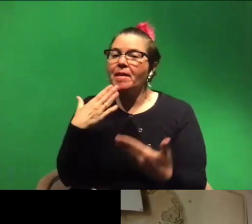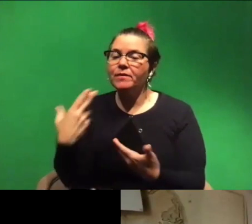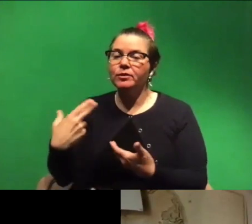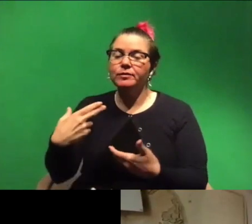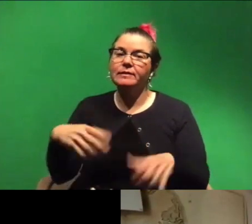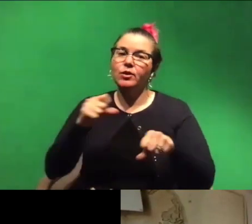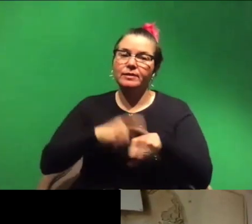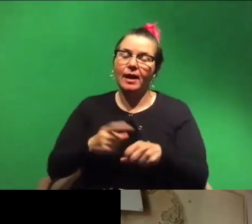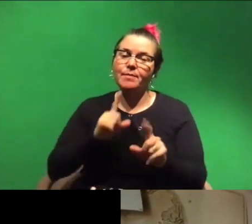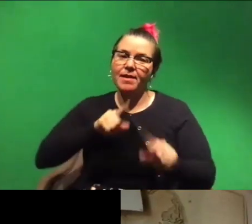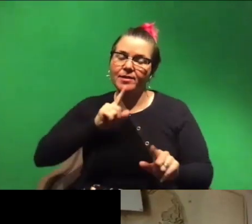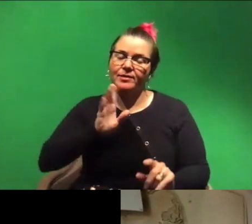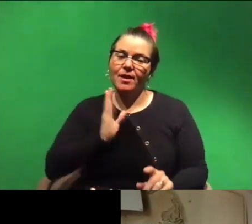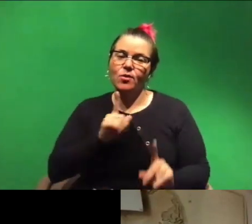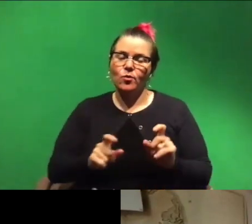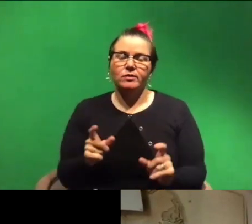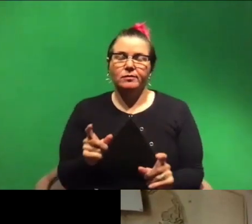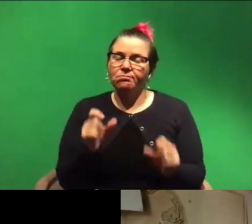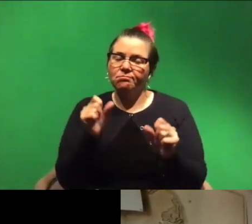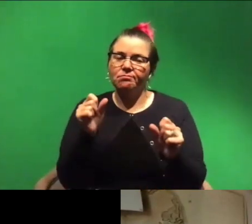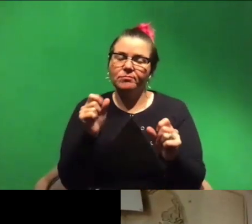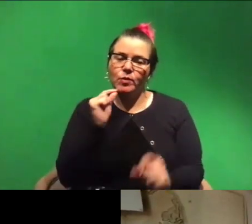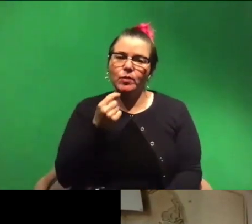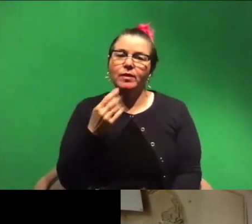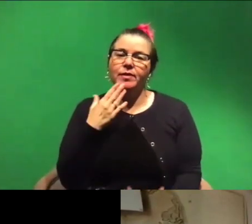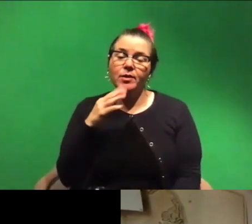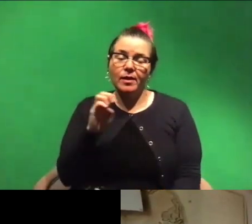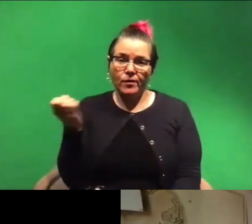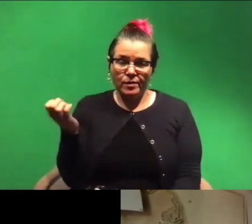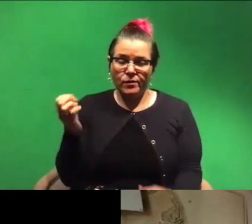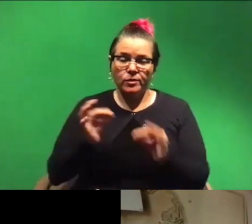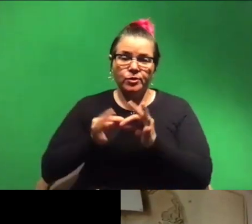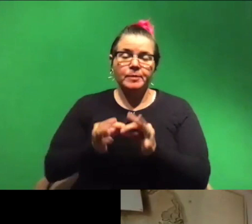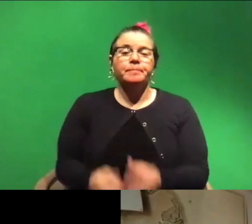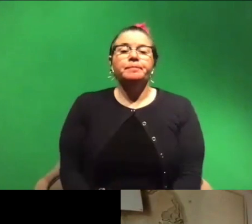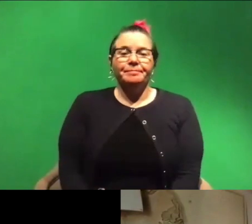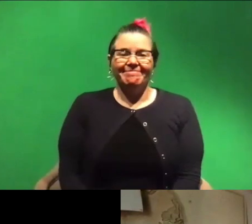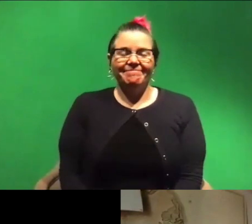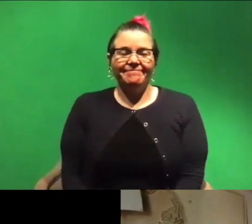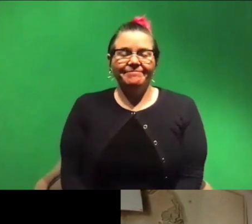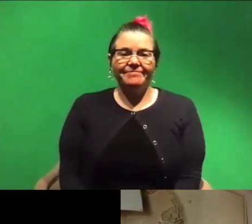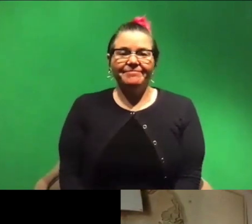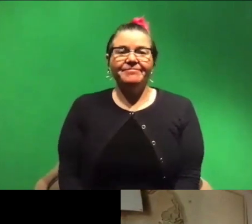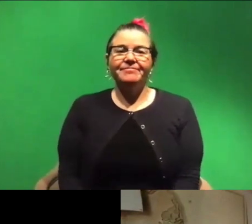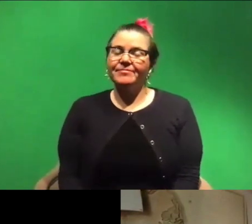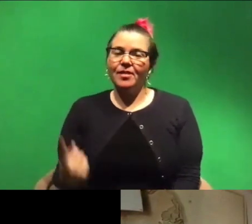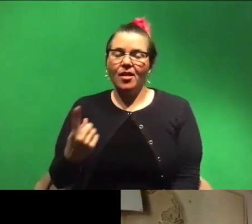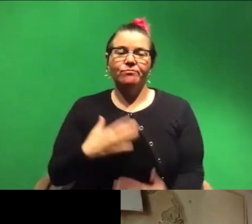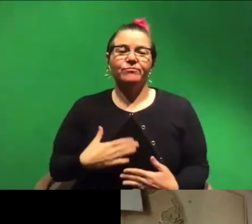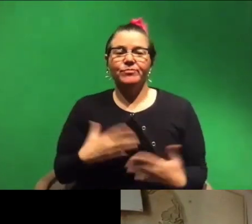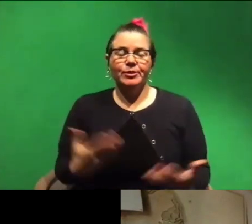the time to answer our questions today. This was super cool. Thank you, Erin, for signing for us today. We always are just so glad you're